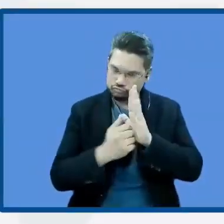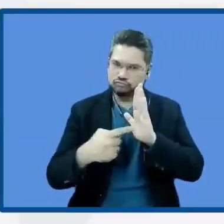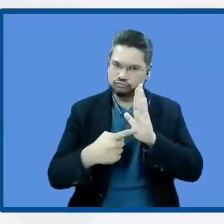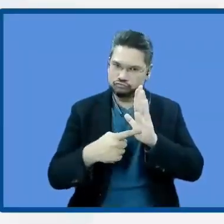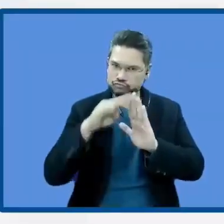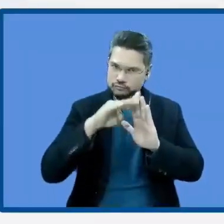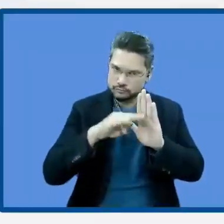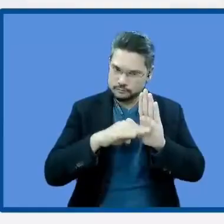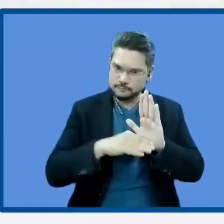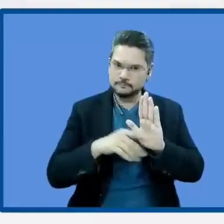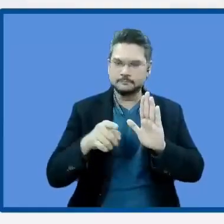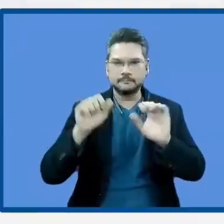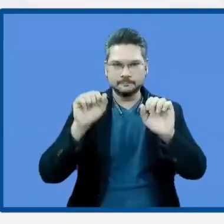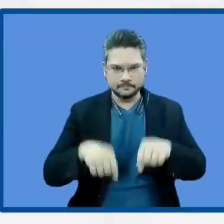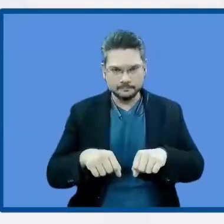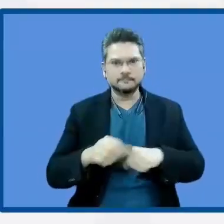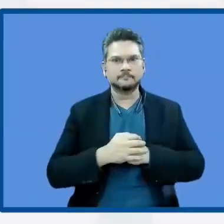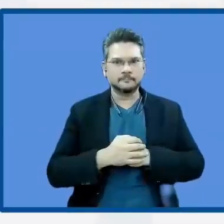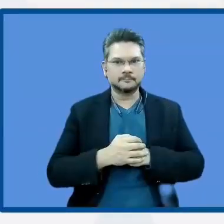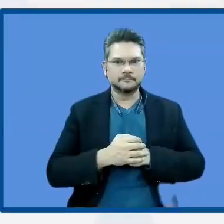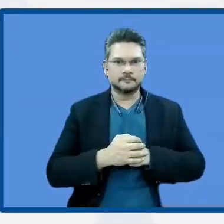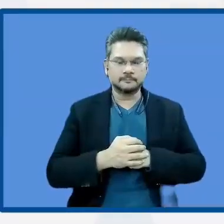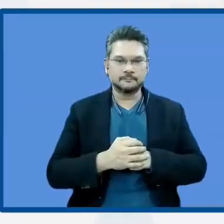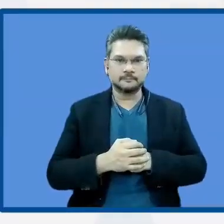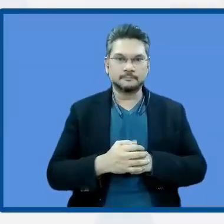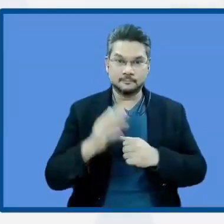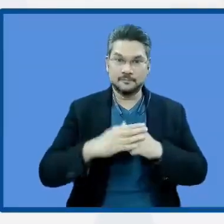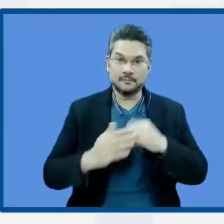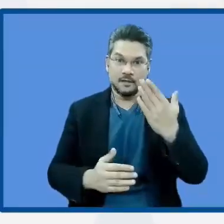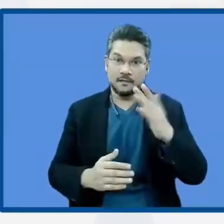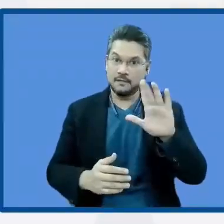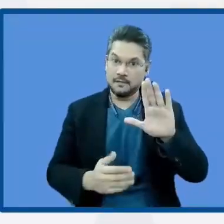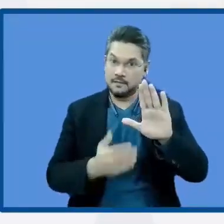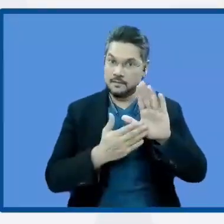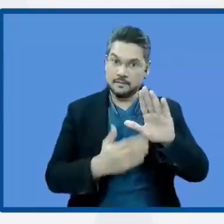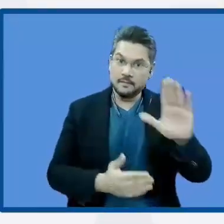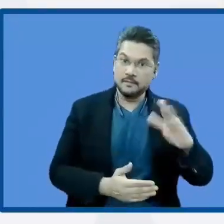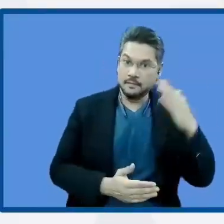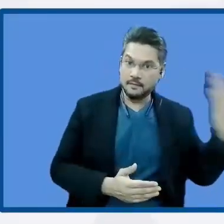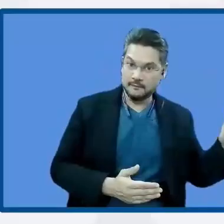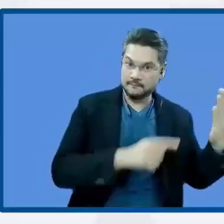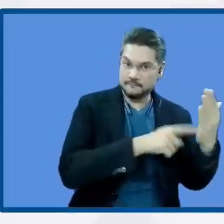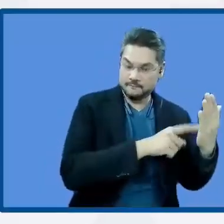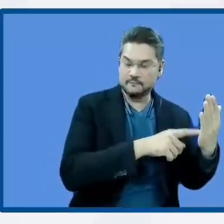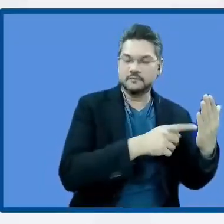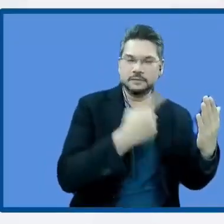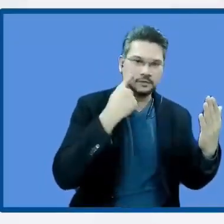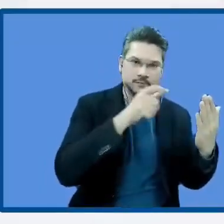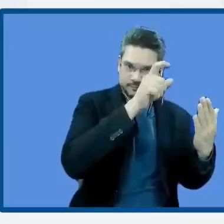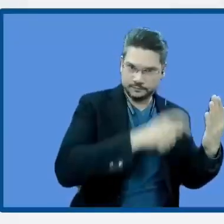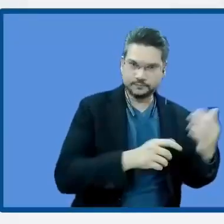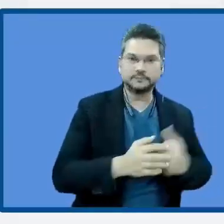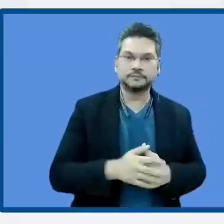etapas, stages on your left hand. This session's been organized by the Central American